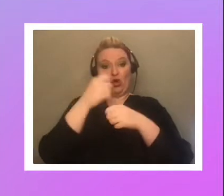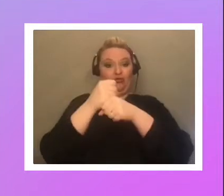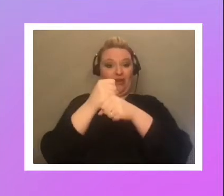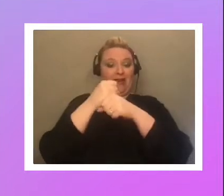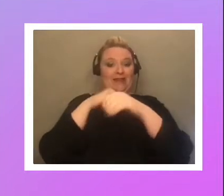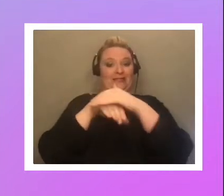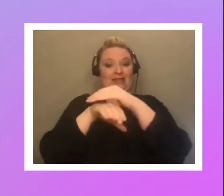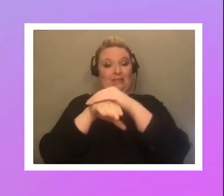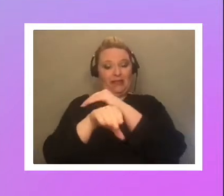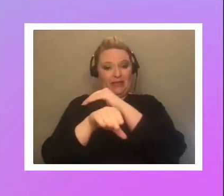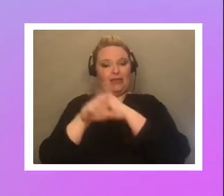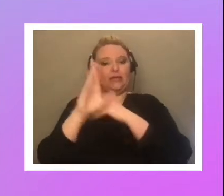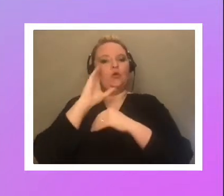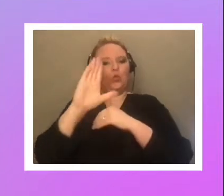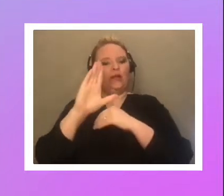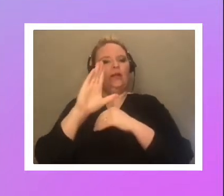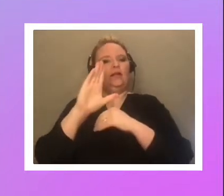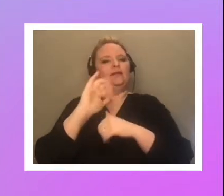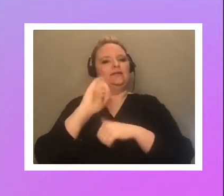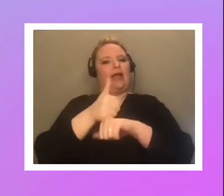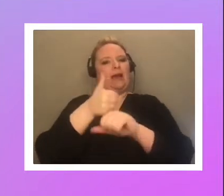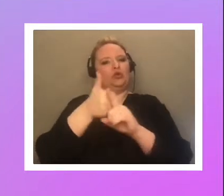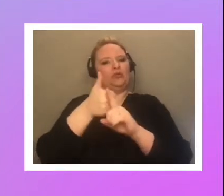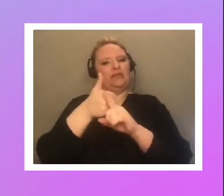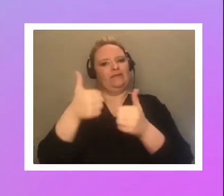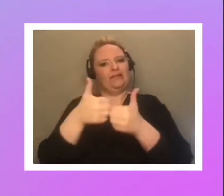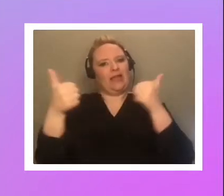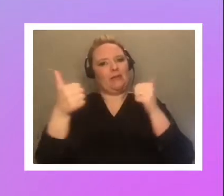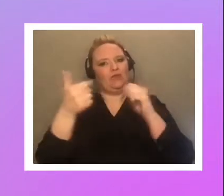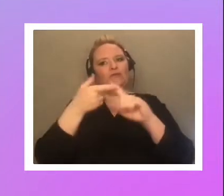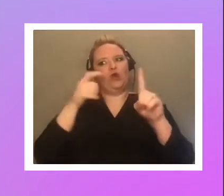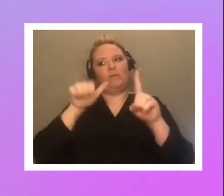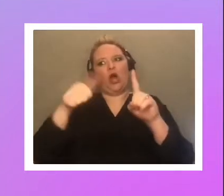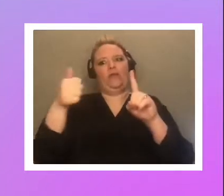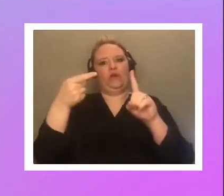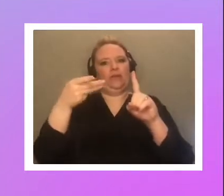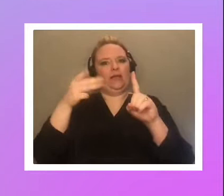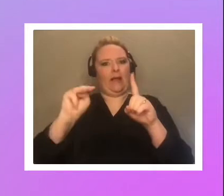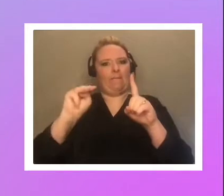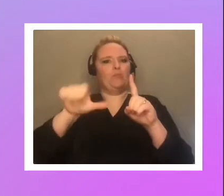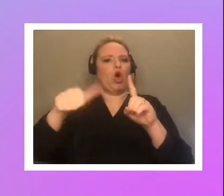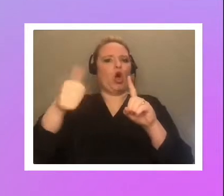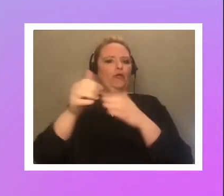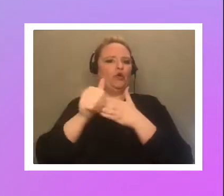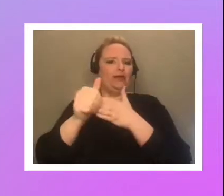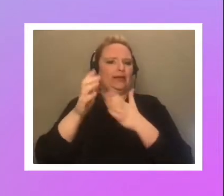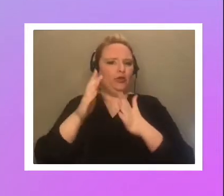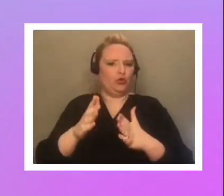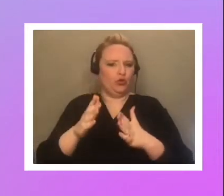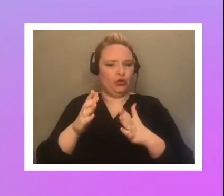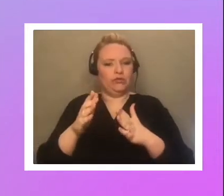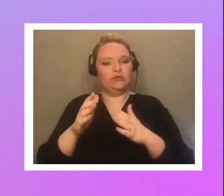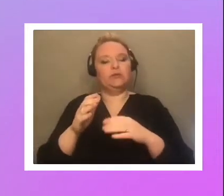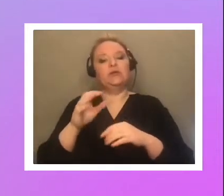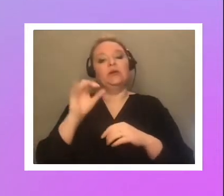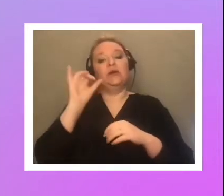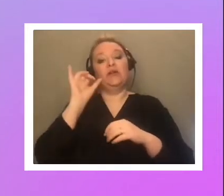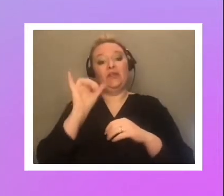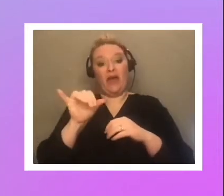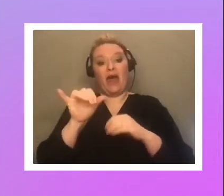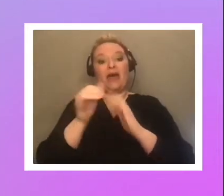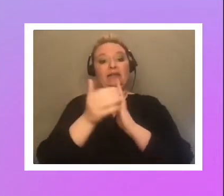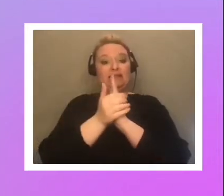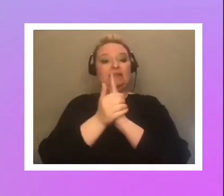accessibility is going to set you apart from other PMs and leaders. And this is a skill